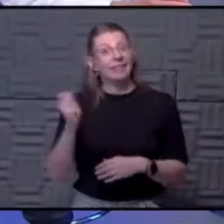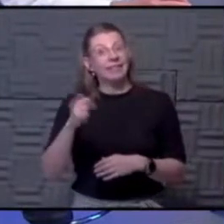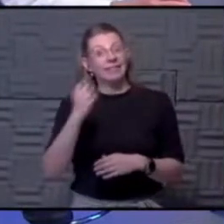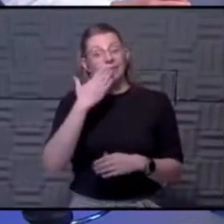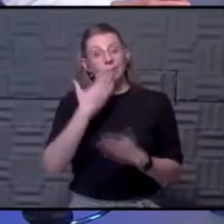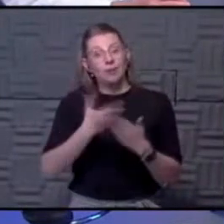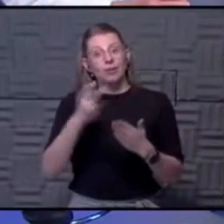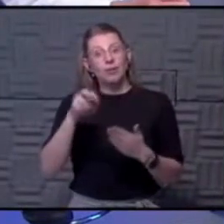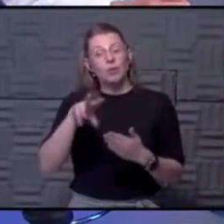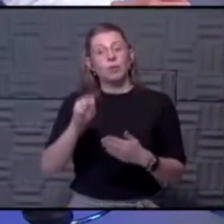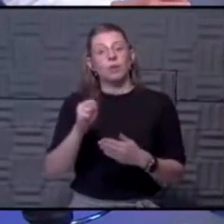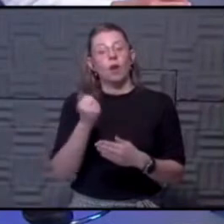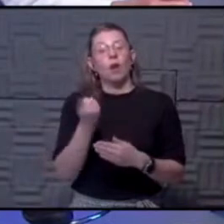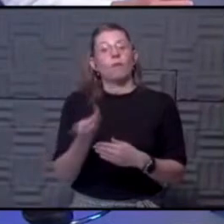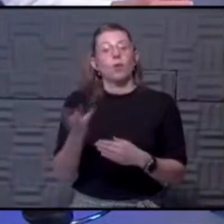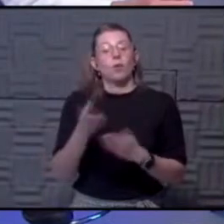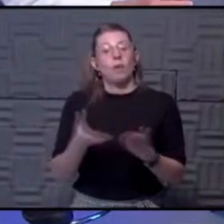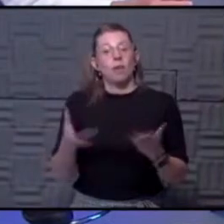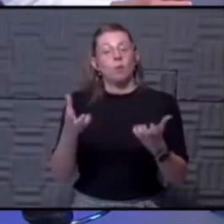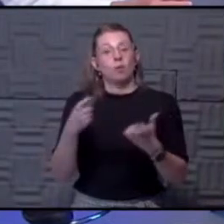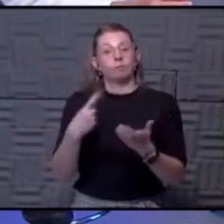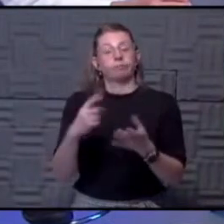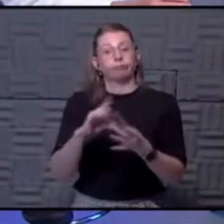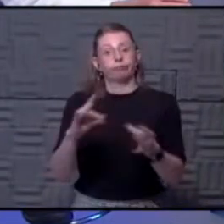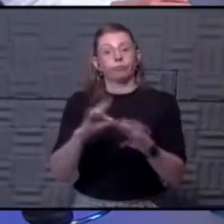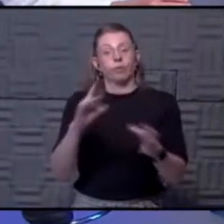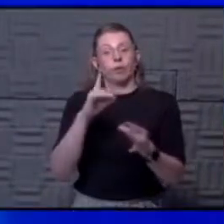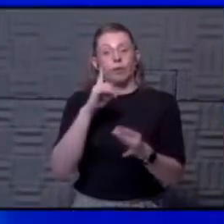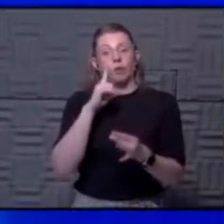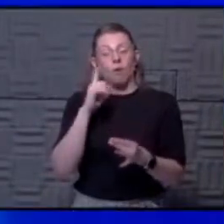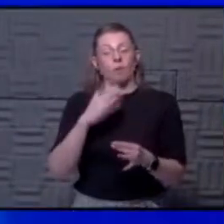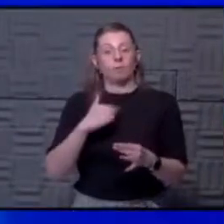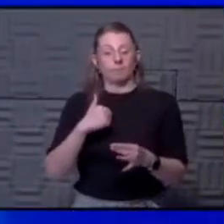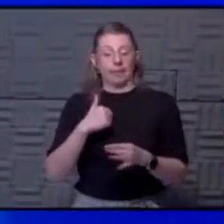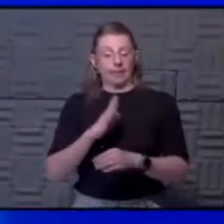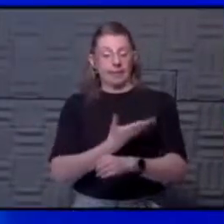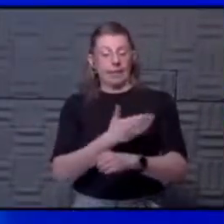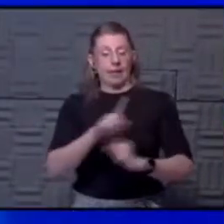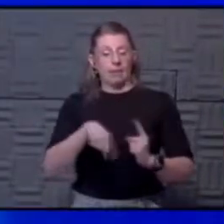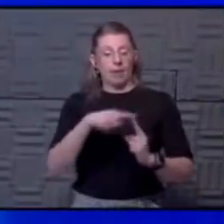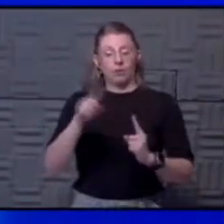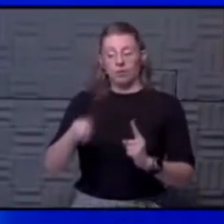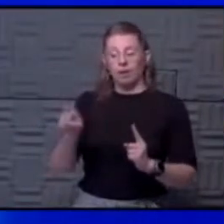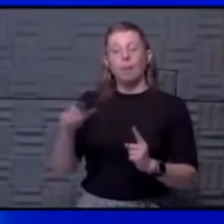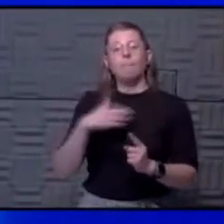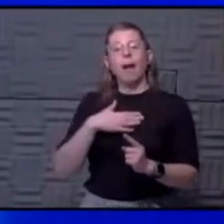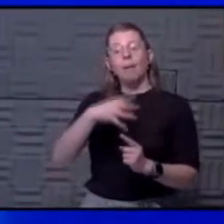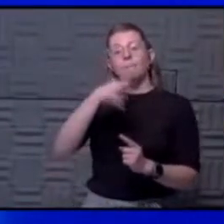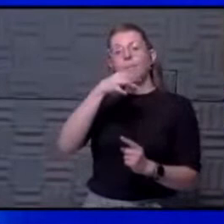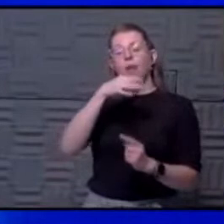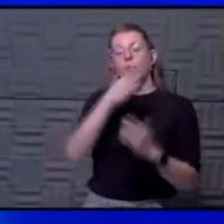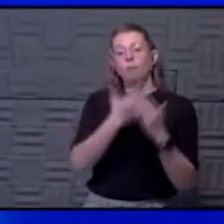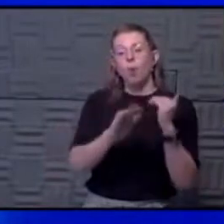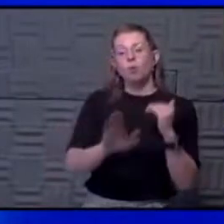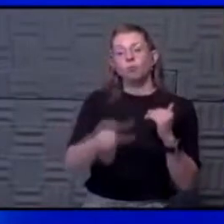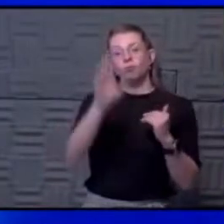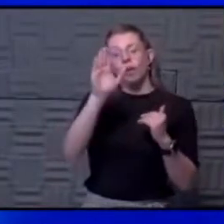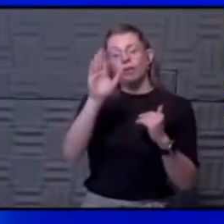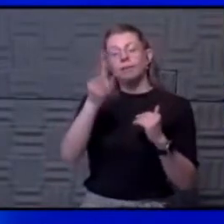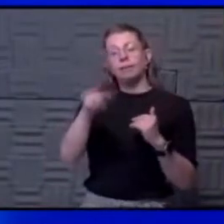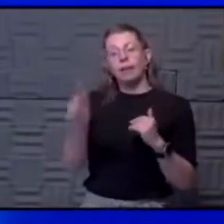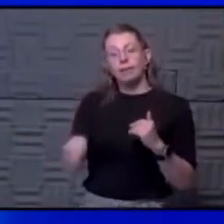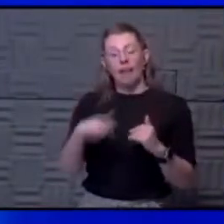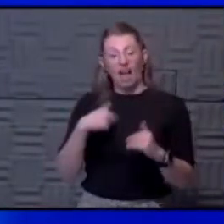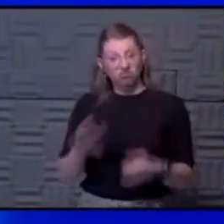just want to say a couple things. So first of all, for my singing about Texas, my mother was born and raised in Texas, and I spent a good part of my life growing up in